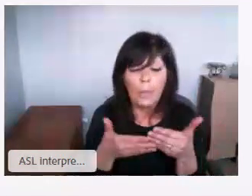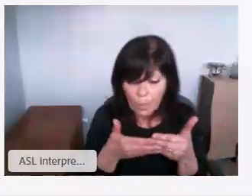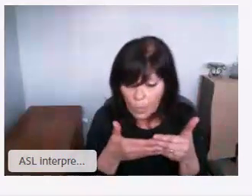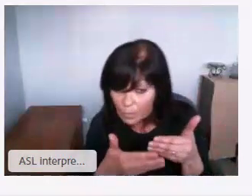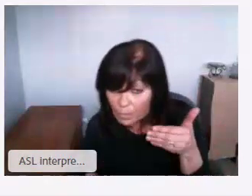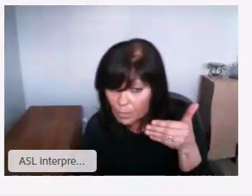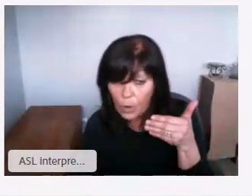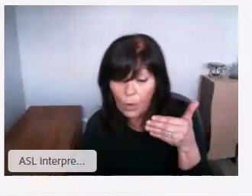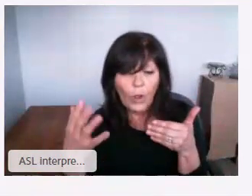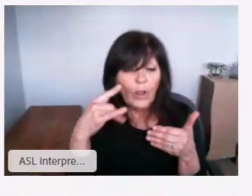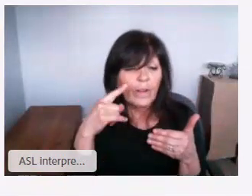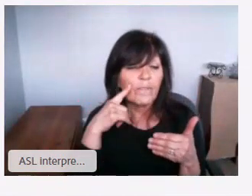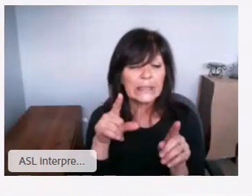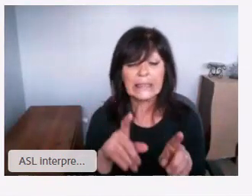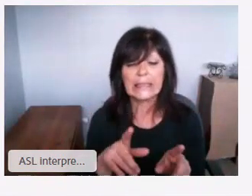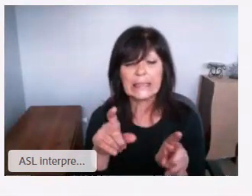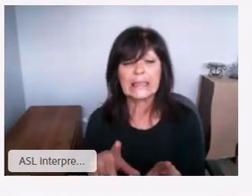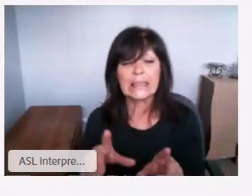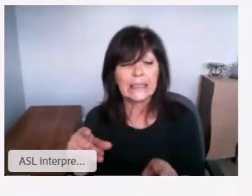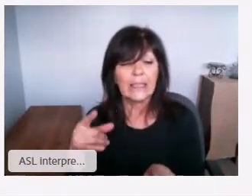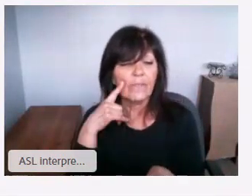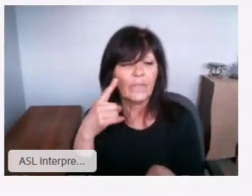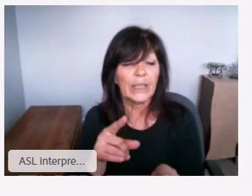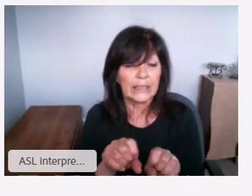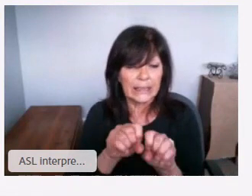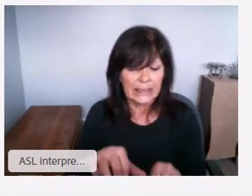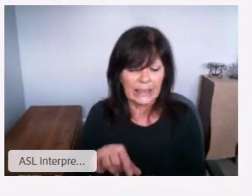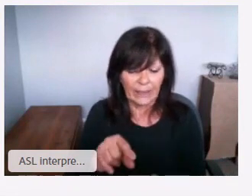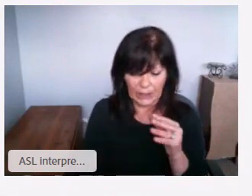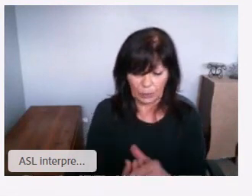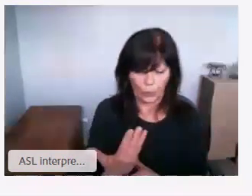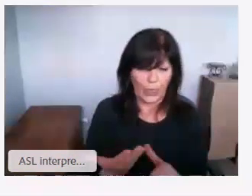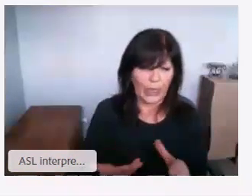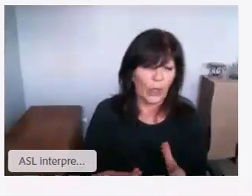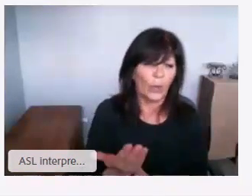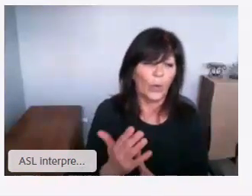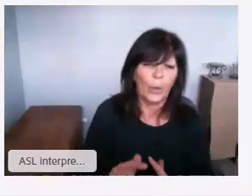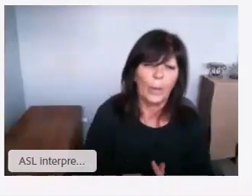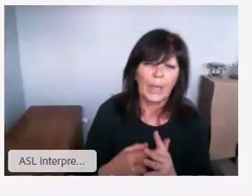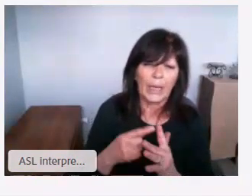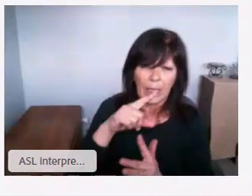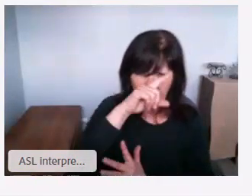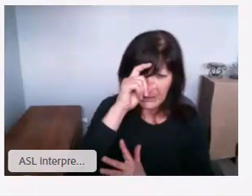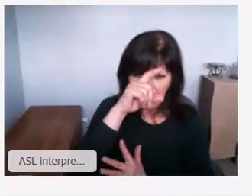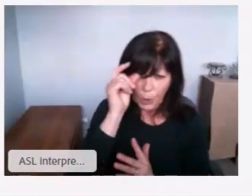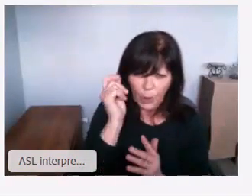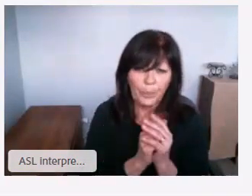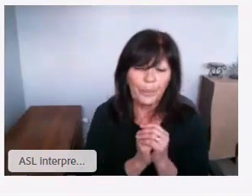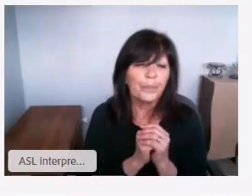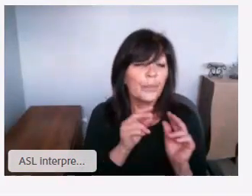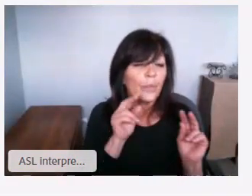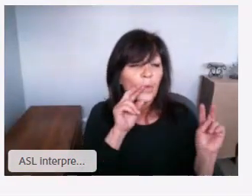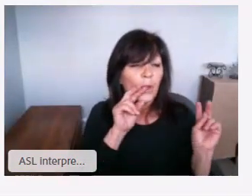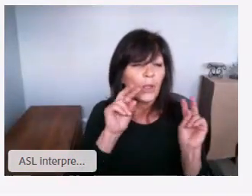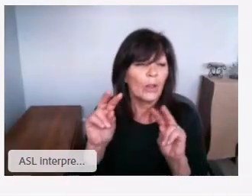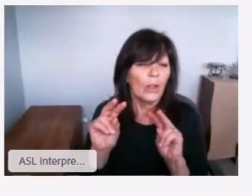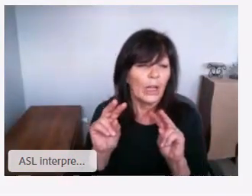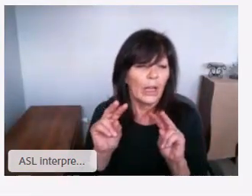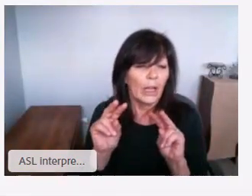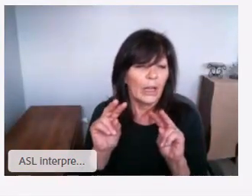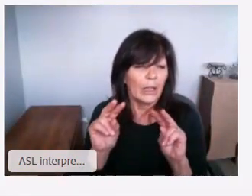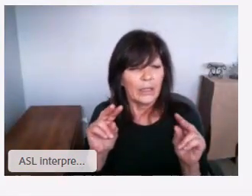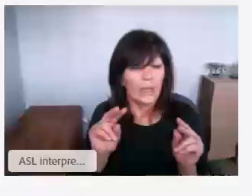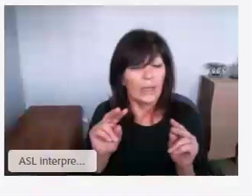to do beta testing for the full system this spring through early summer, looking at a soft launch in the